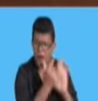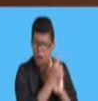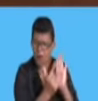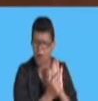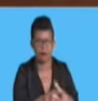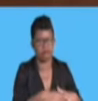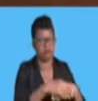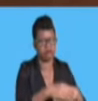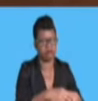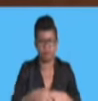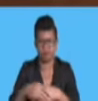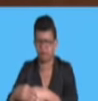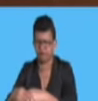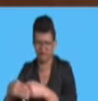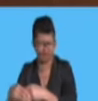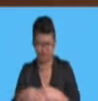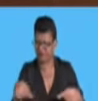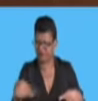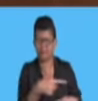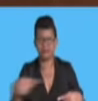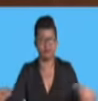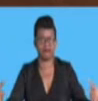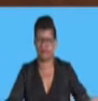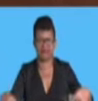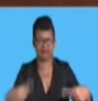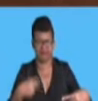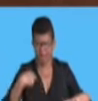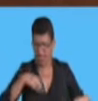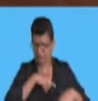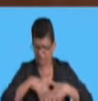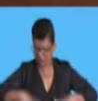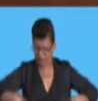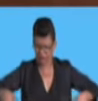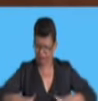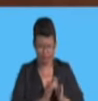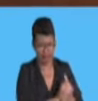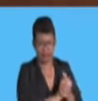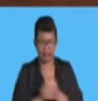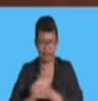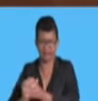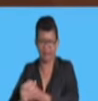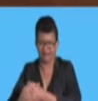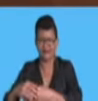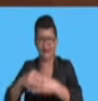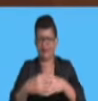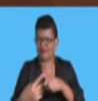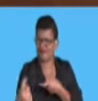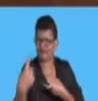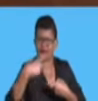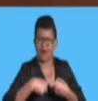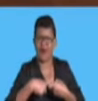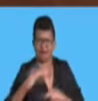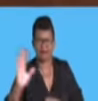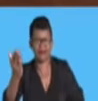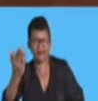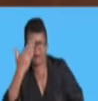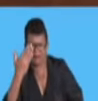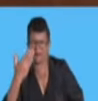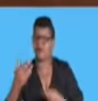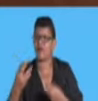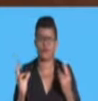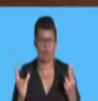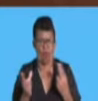on the opposition side of this honorable House for our joint result of the NFP and SODALPA efforts. For